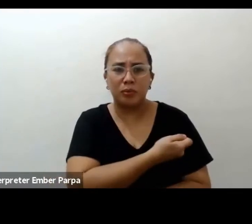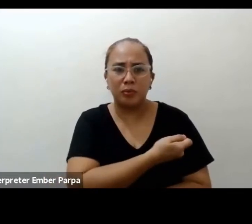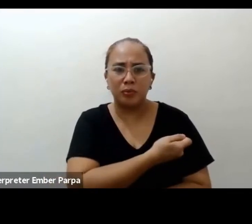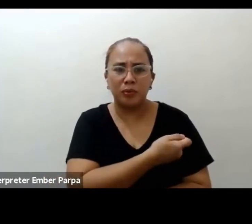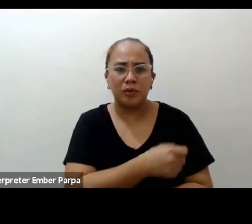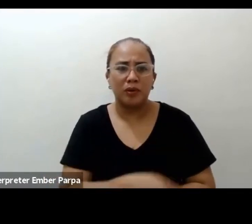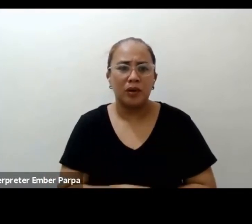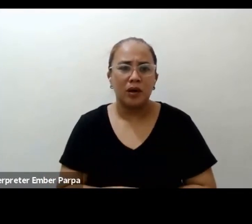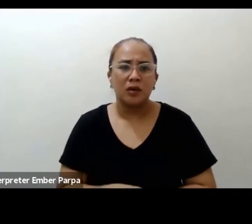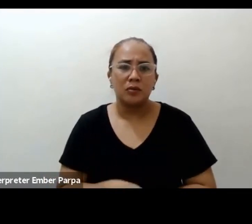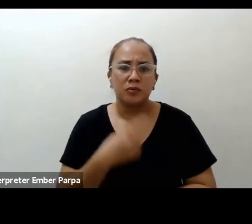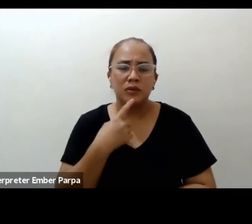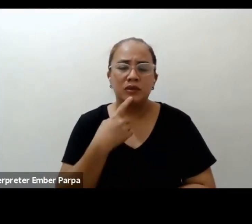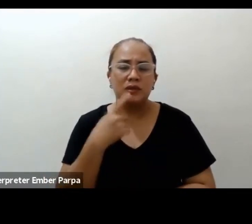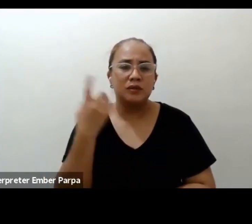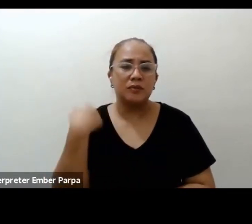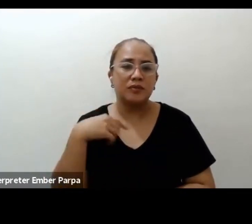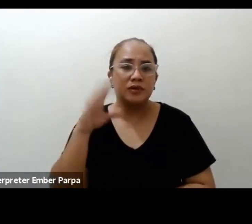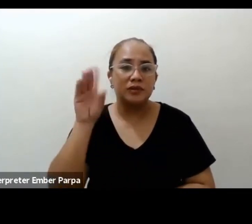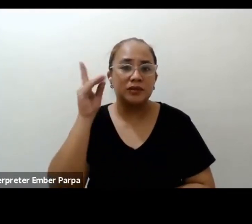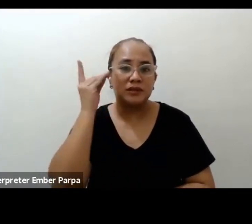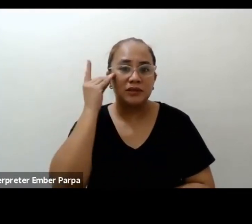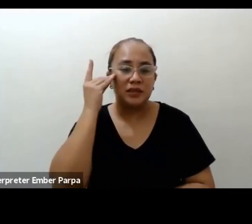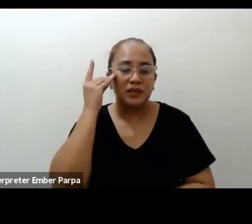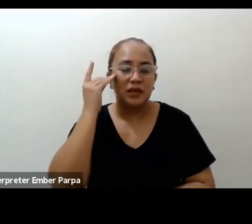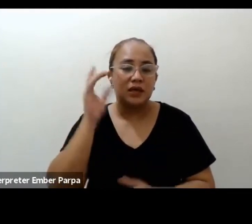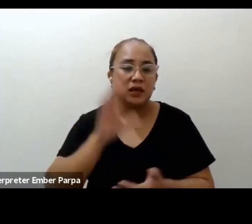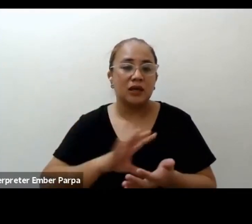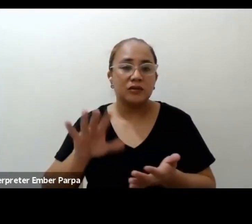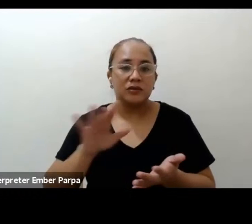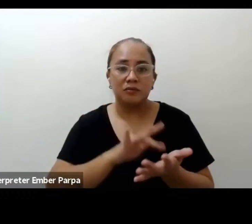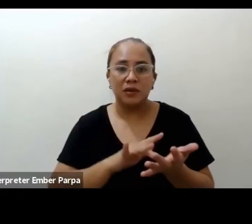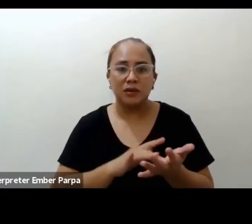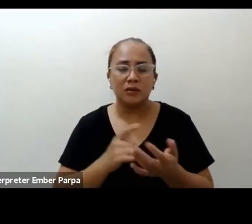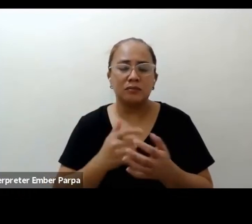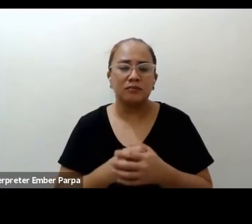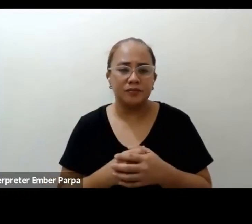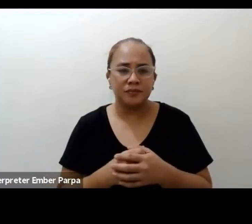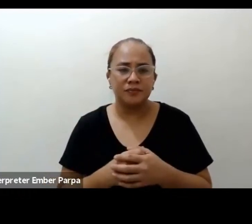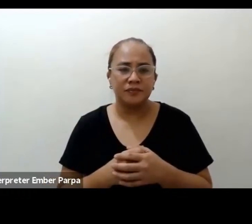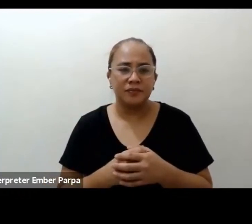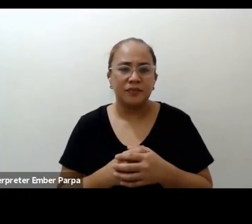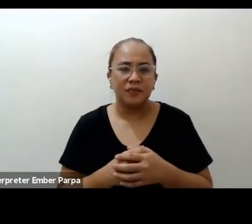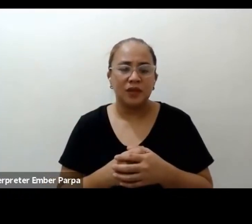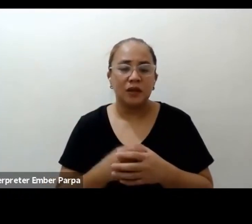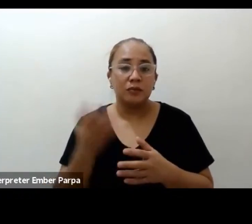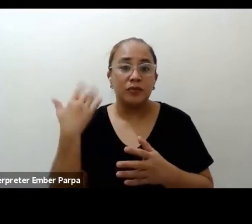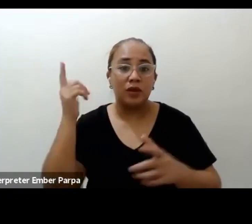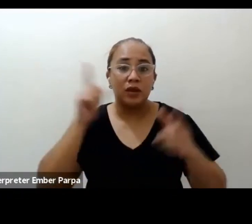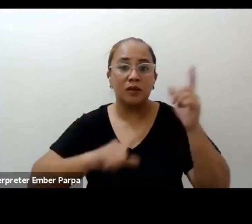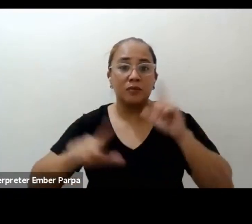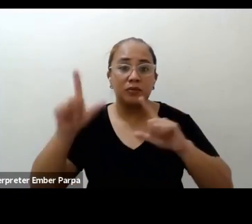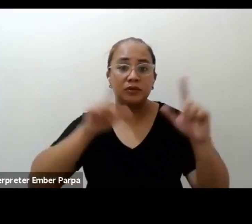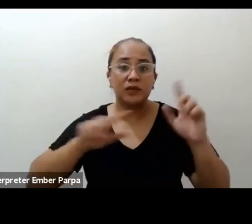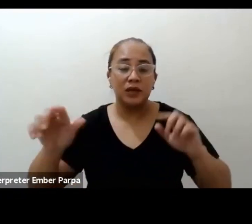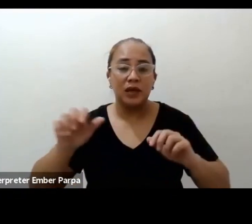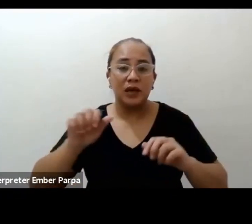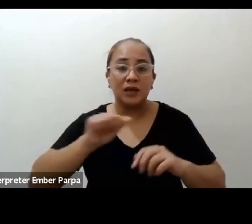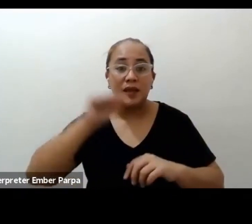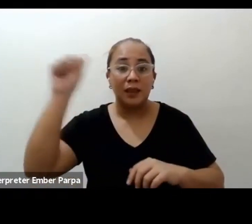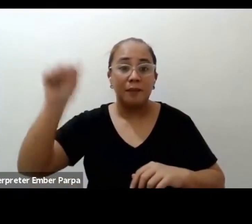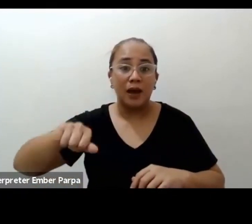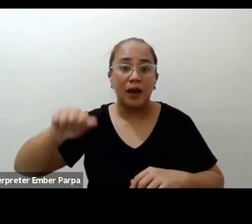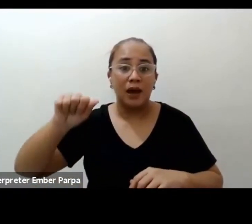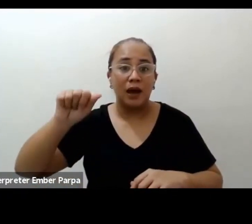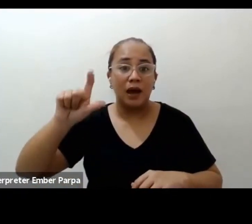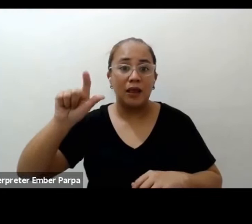pero nagbanggit si Dean ng College of Medicine. Alabang was the lab in Alabang used to produce